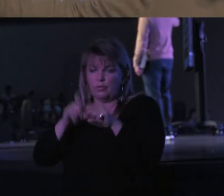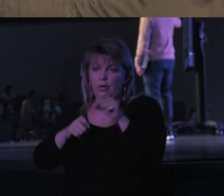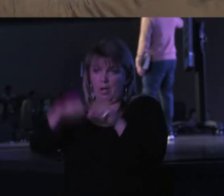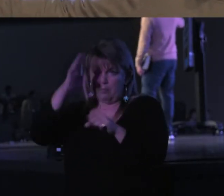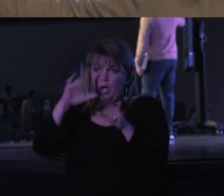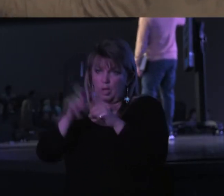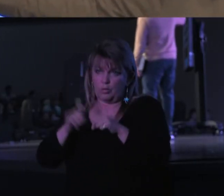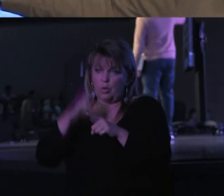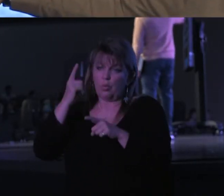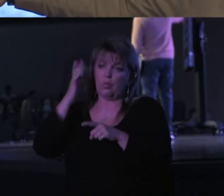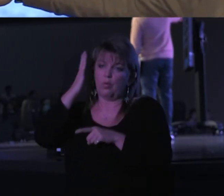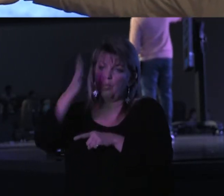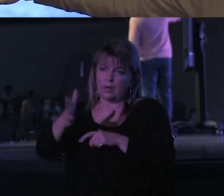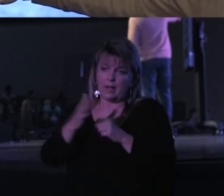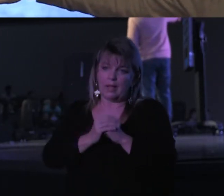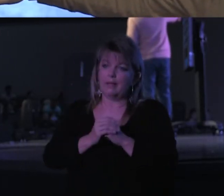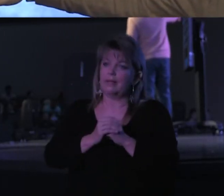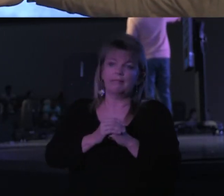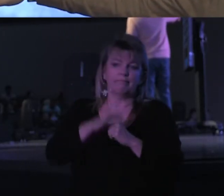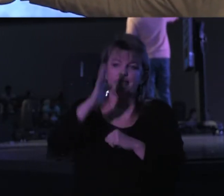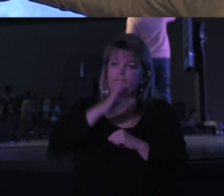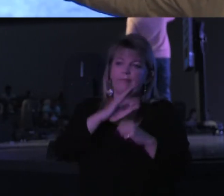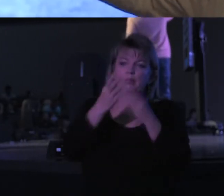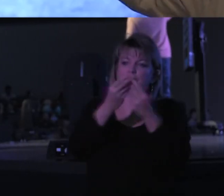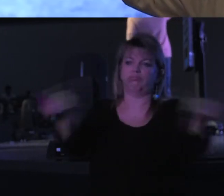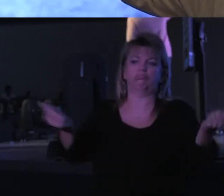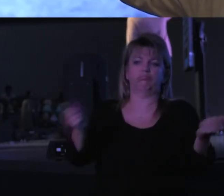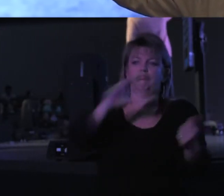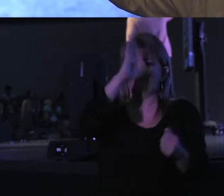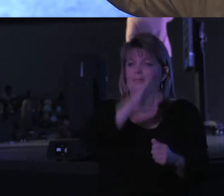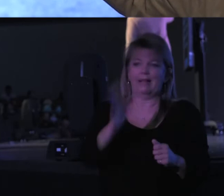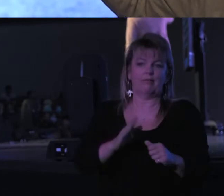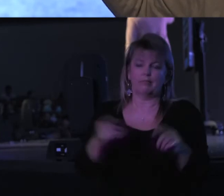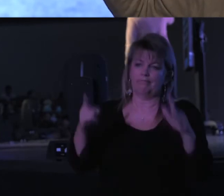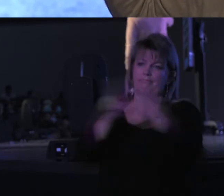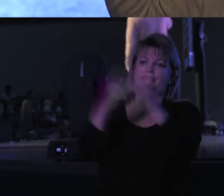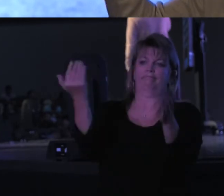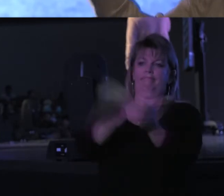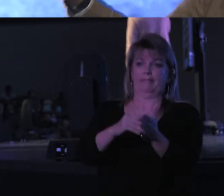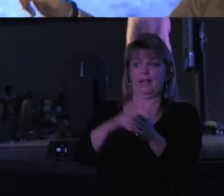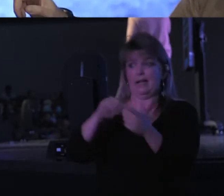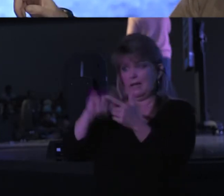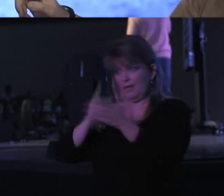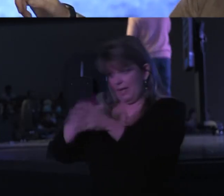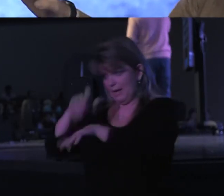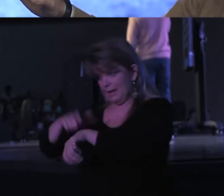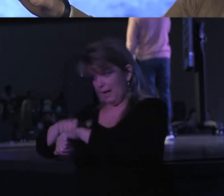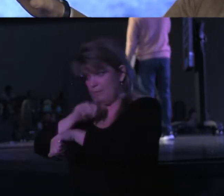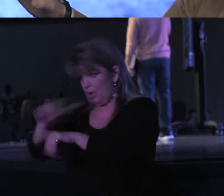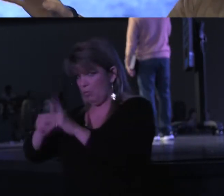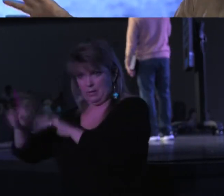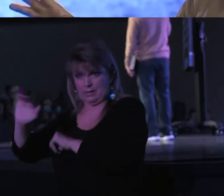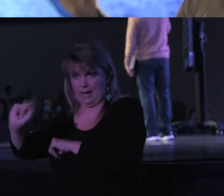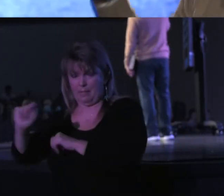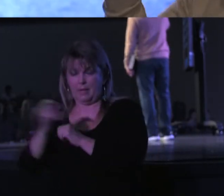day it will never exist again. And until that day, don't escape it. Listen